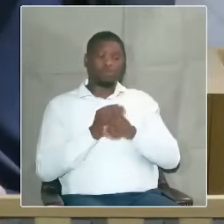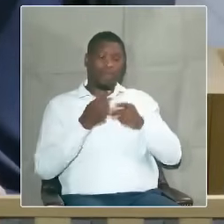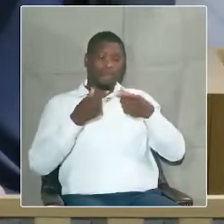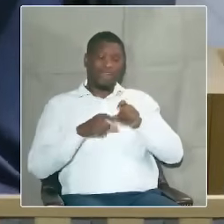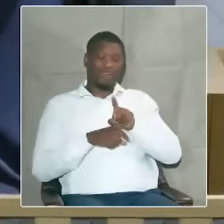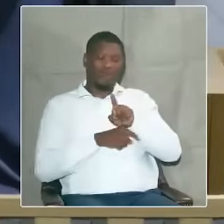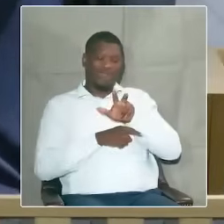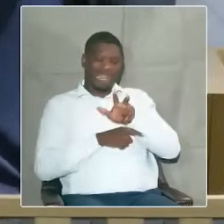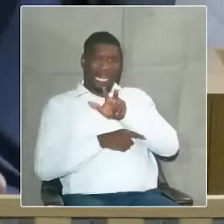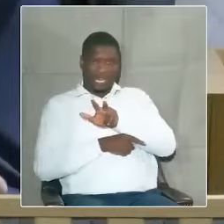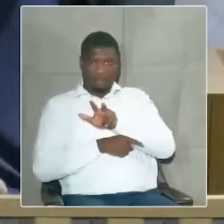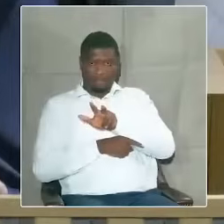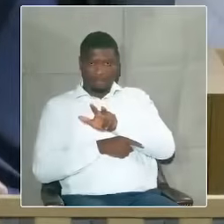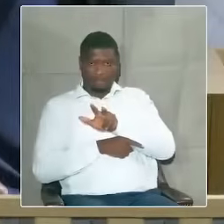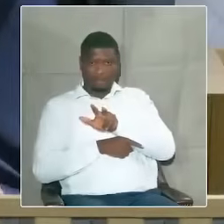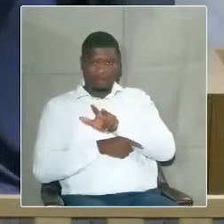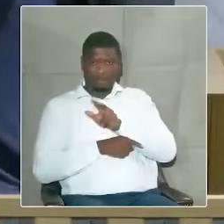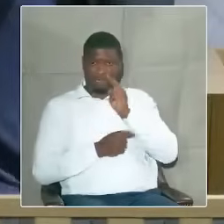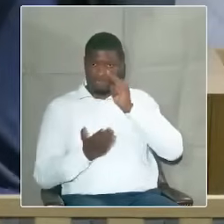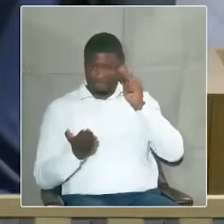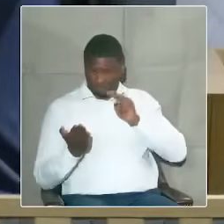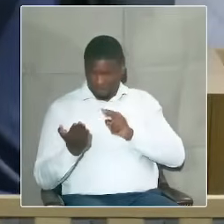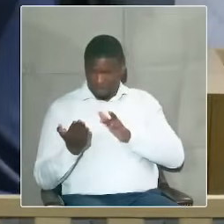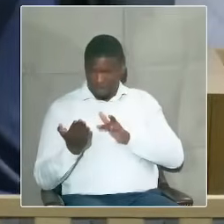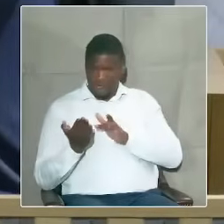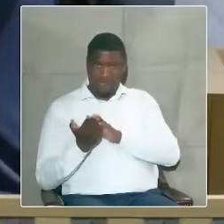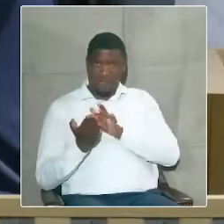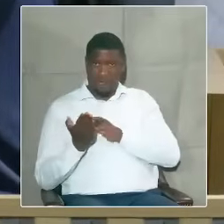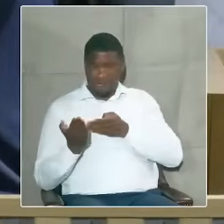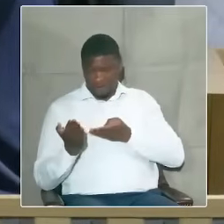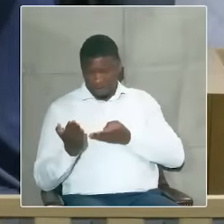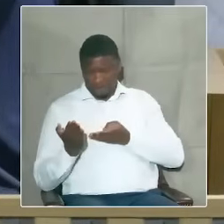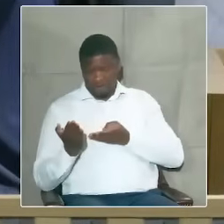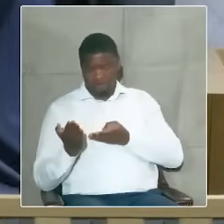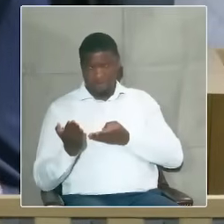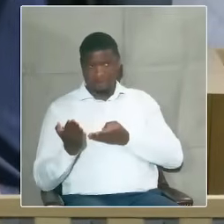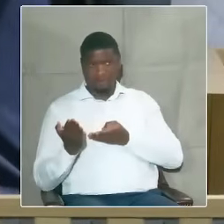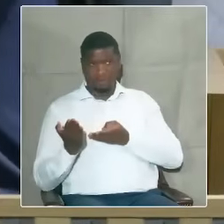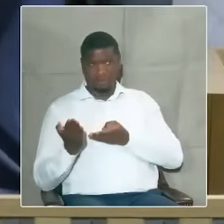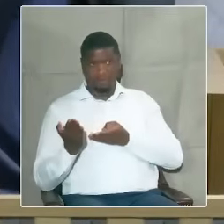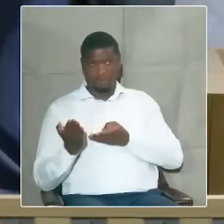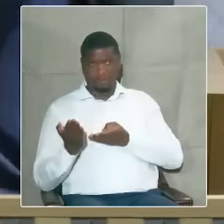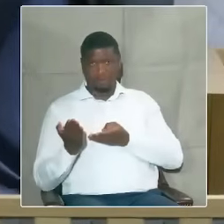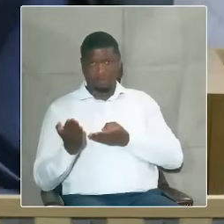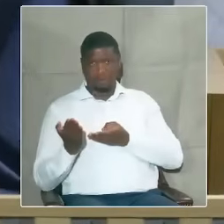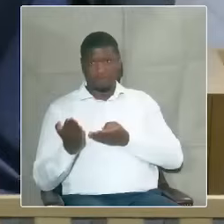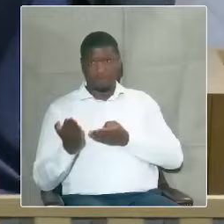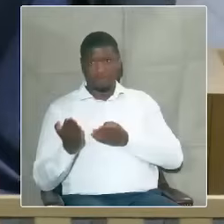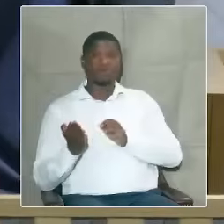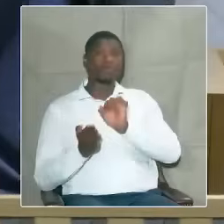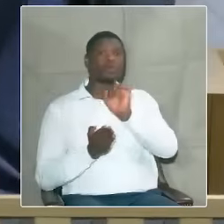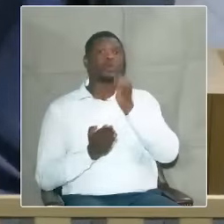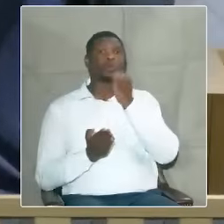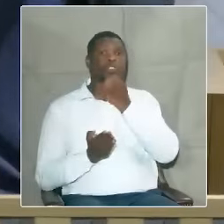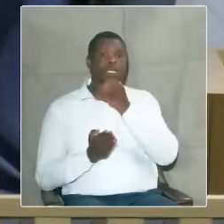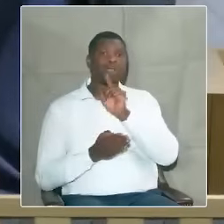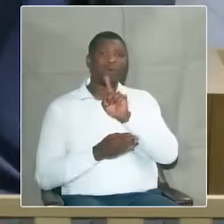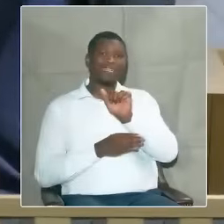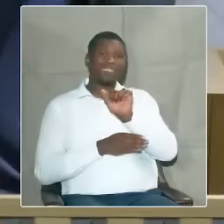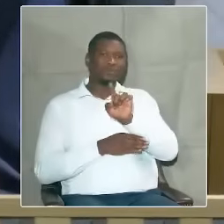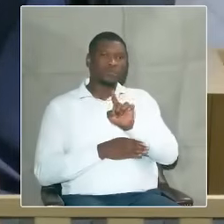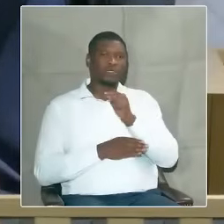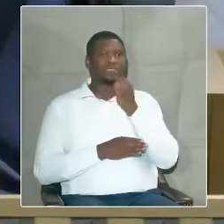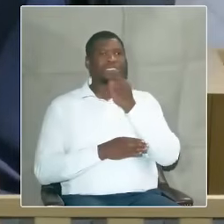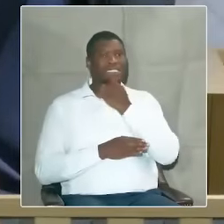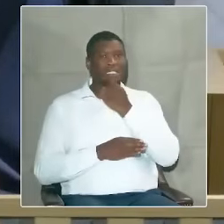188. You say, I'm sorry. You say at paragraph 161,